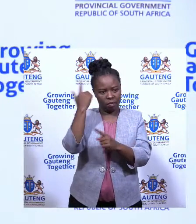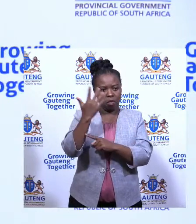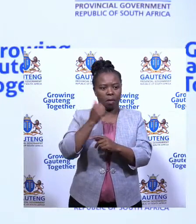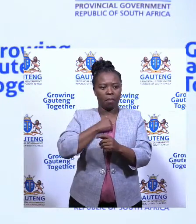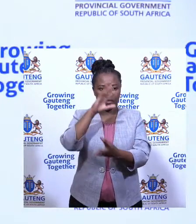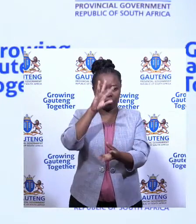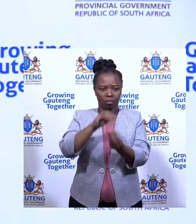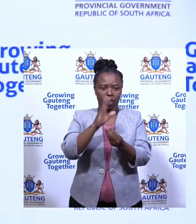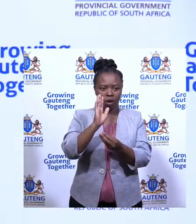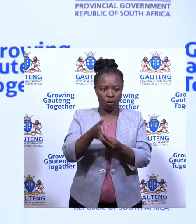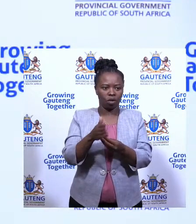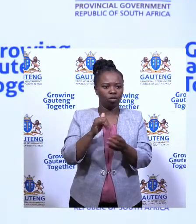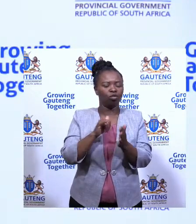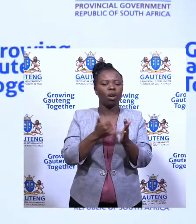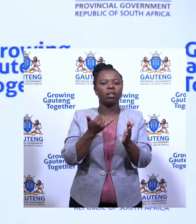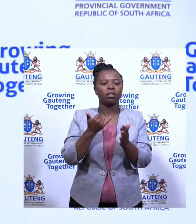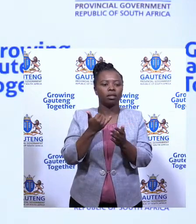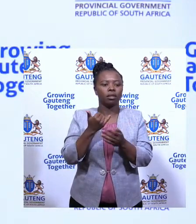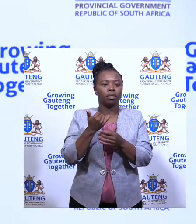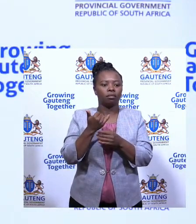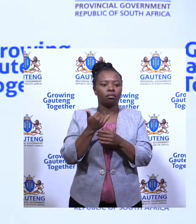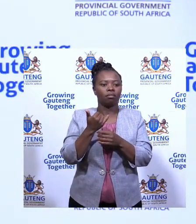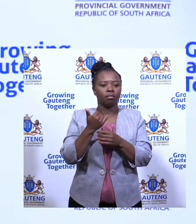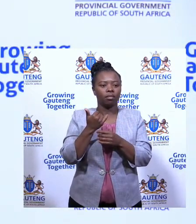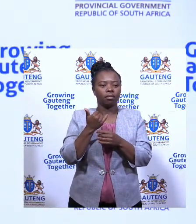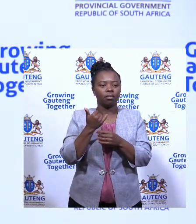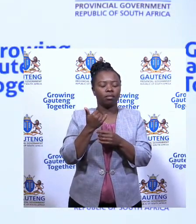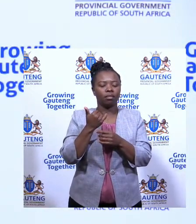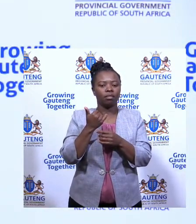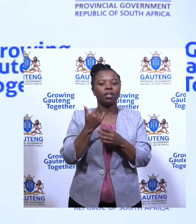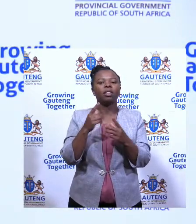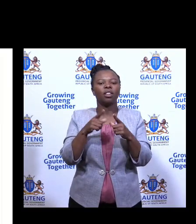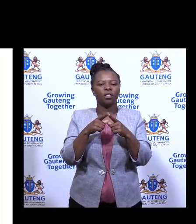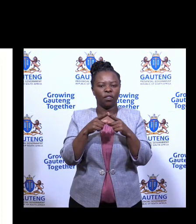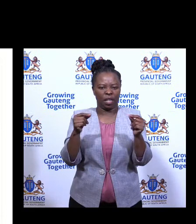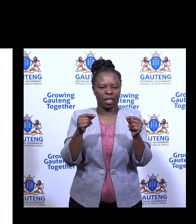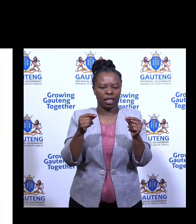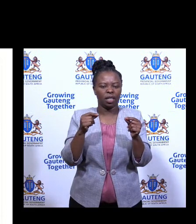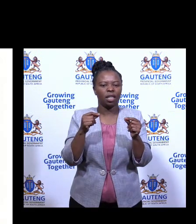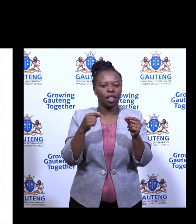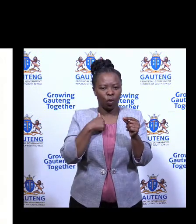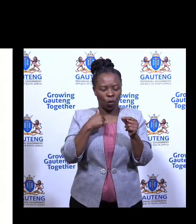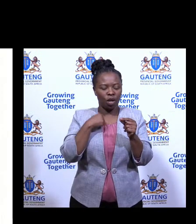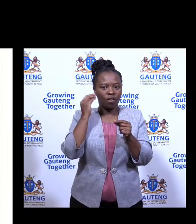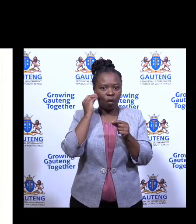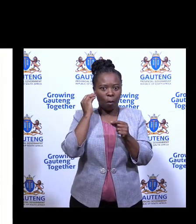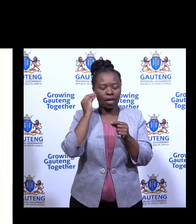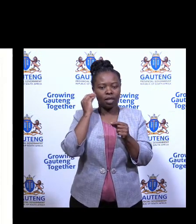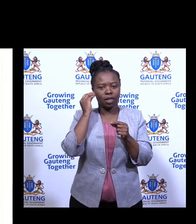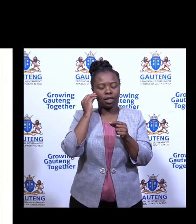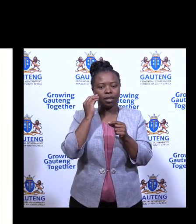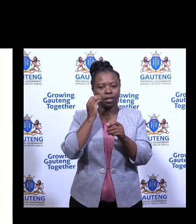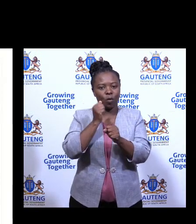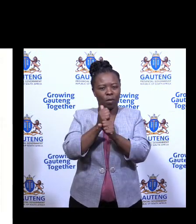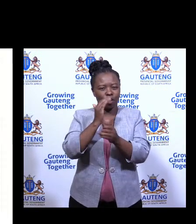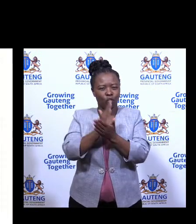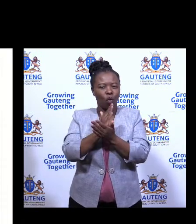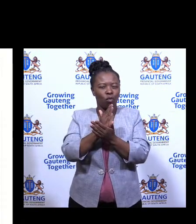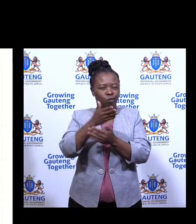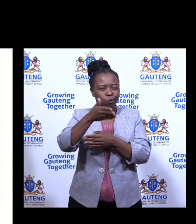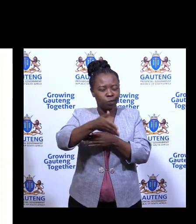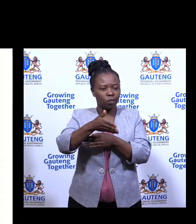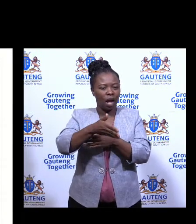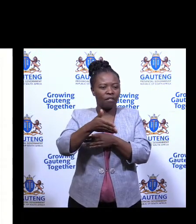presentation. I've just given you a quick stop on that. I've just finished it over there. We've made as much of this data possible available